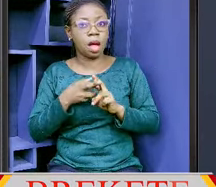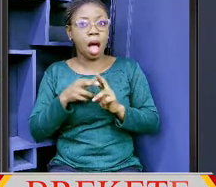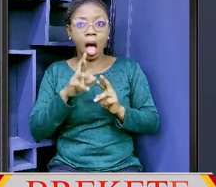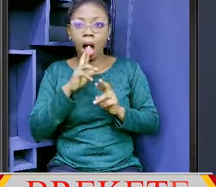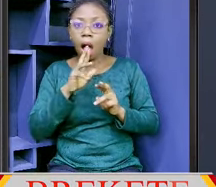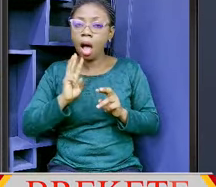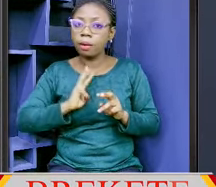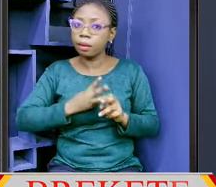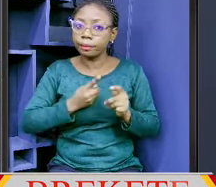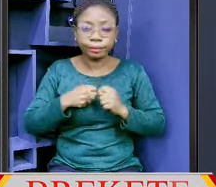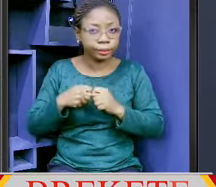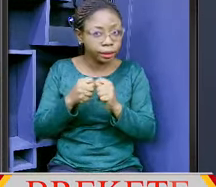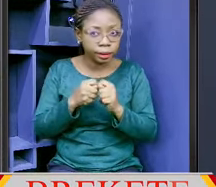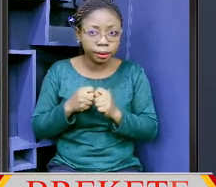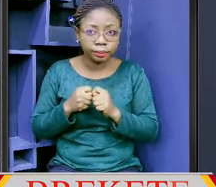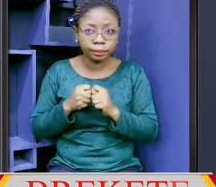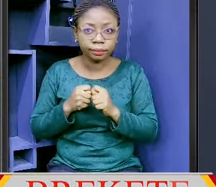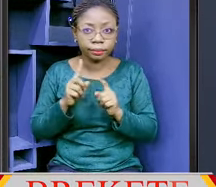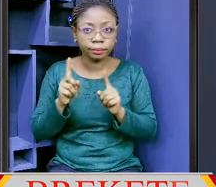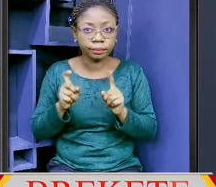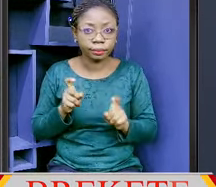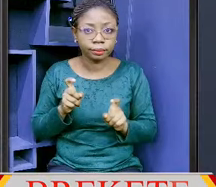Are we together?